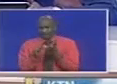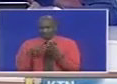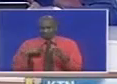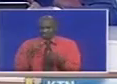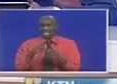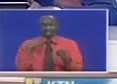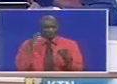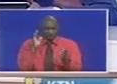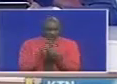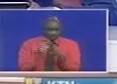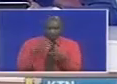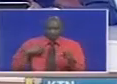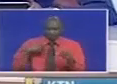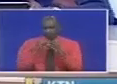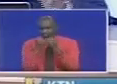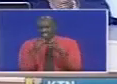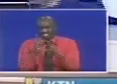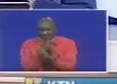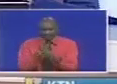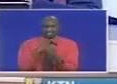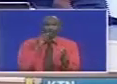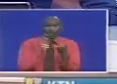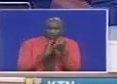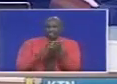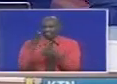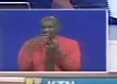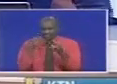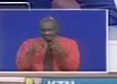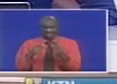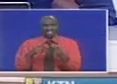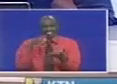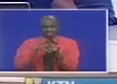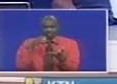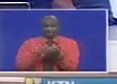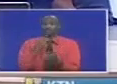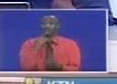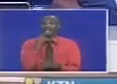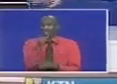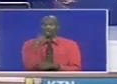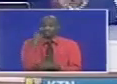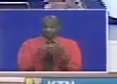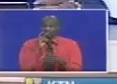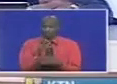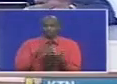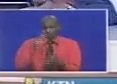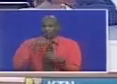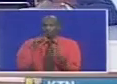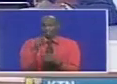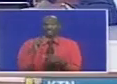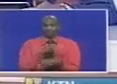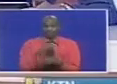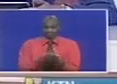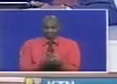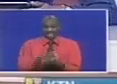lot of reactions on social media as well. It is the situation in Turkana, which we will be reporting a lot more on this evening, won't we, Bill? And